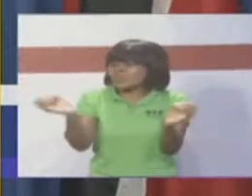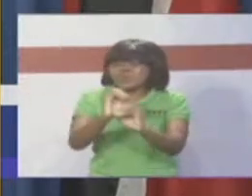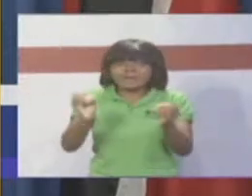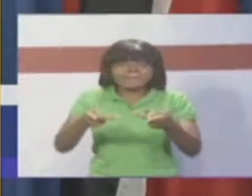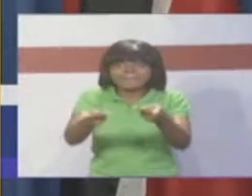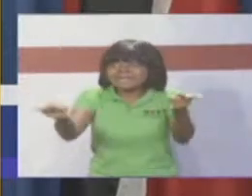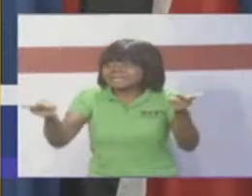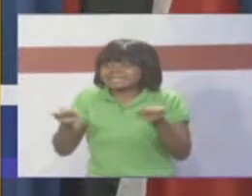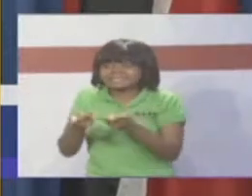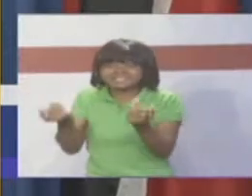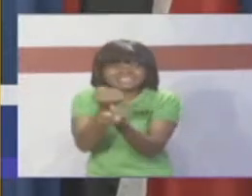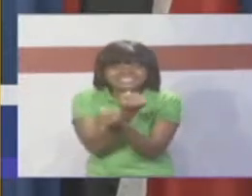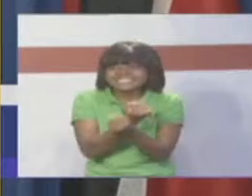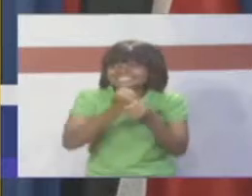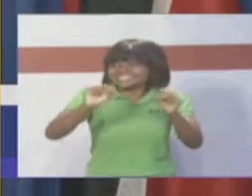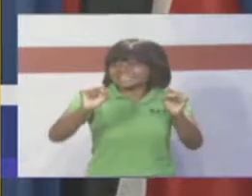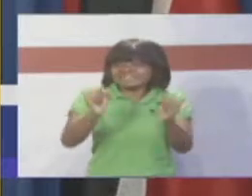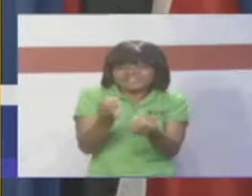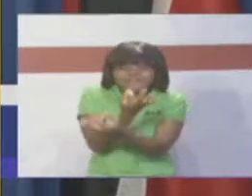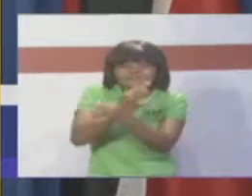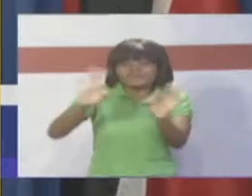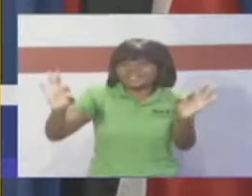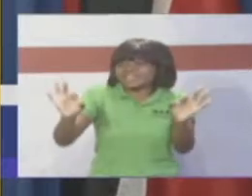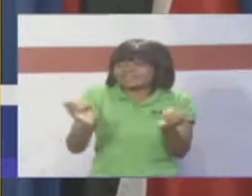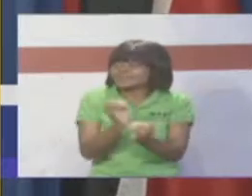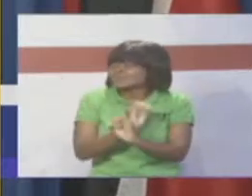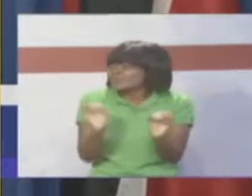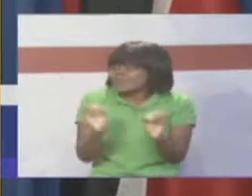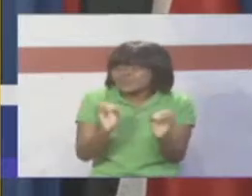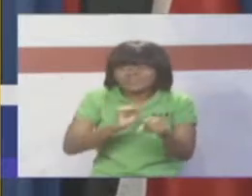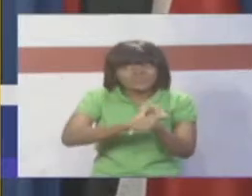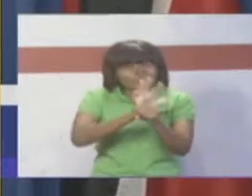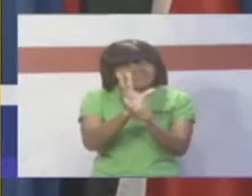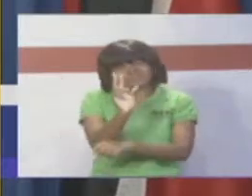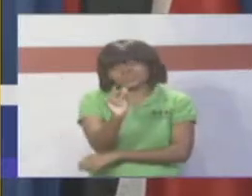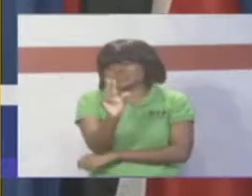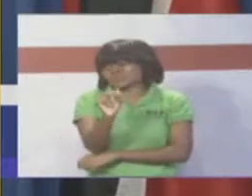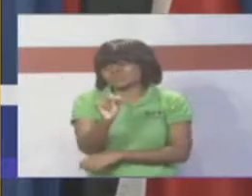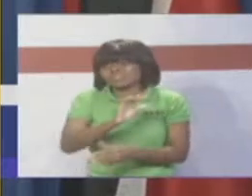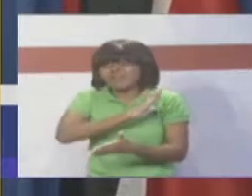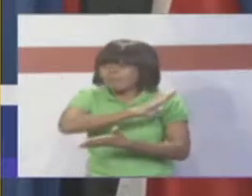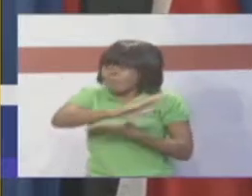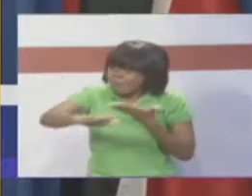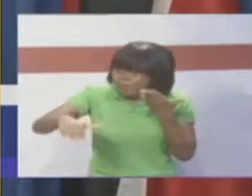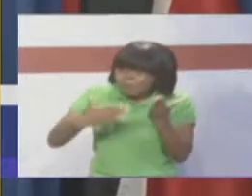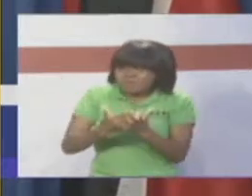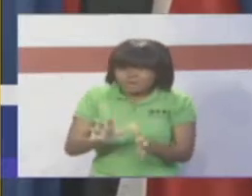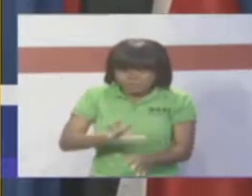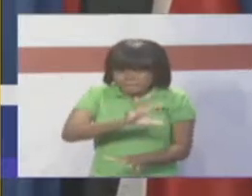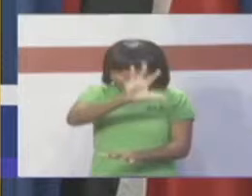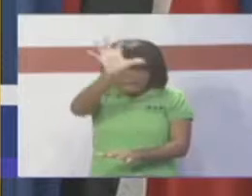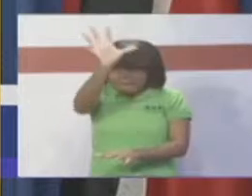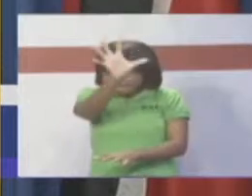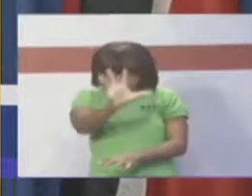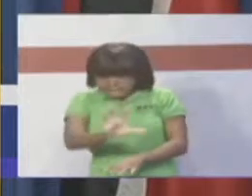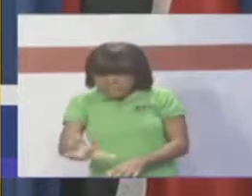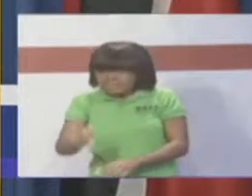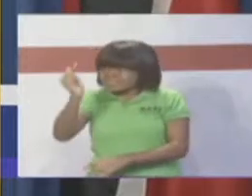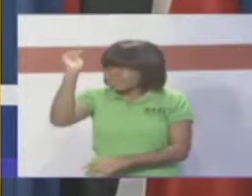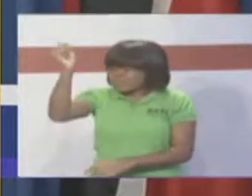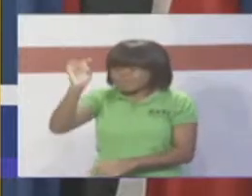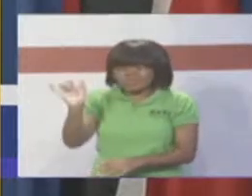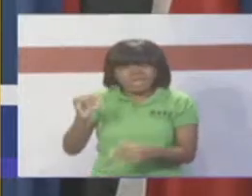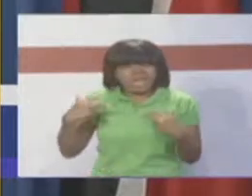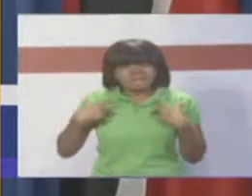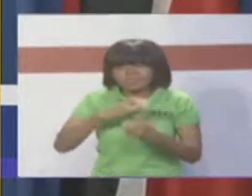some countries have literally declared it, that our condition is that the virus is pretty much endemic